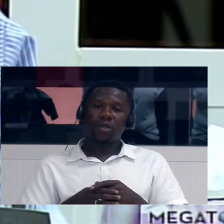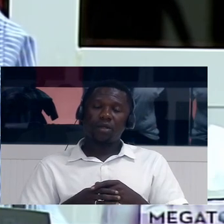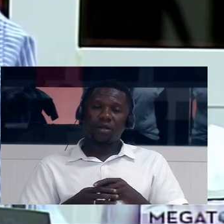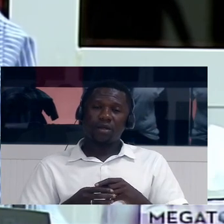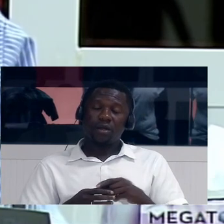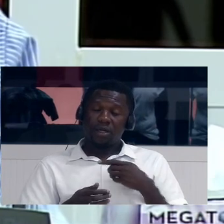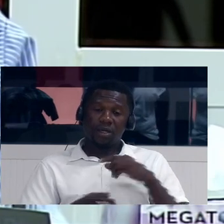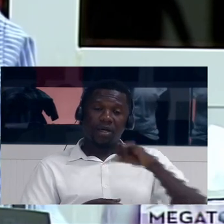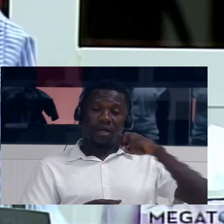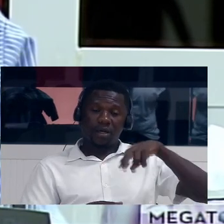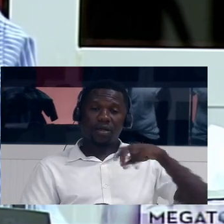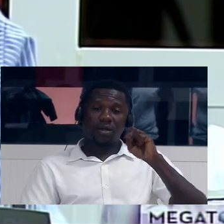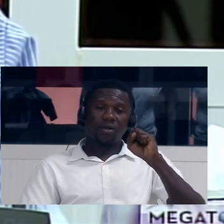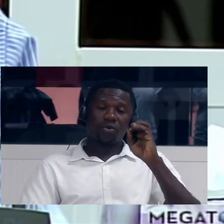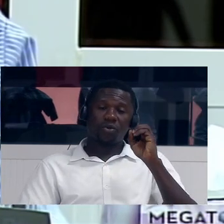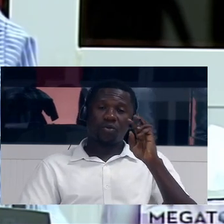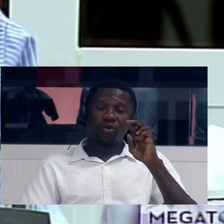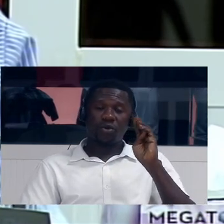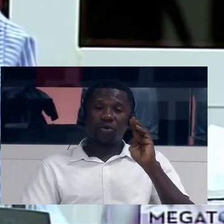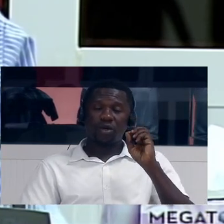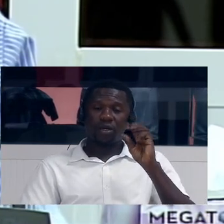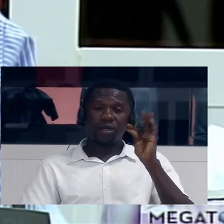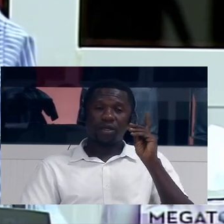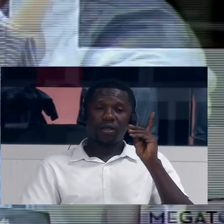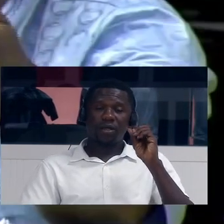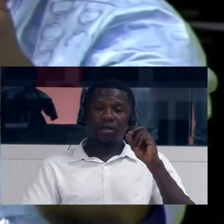did not insubordinate me. No. Well, they refused